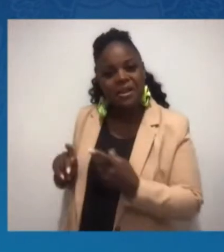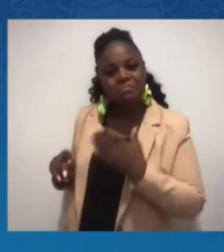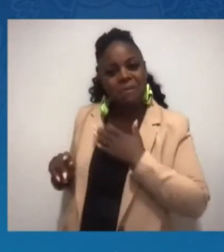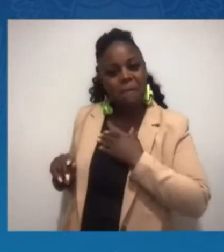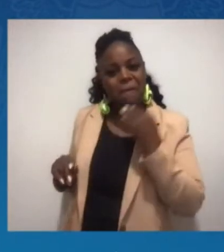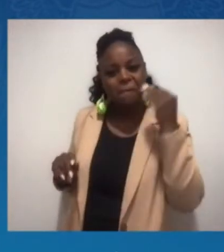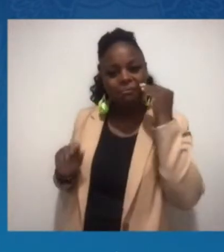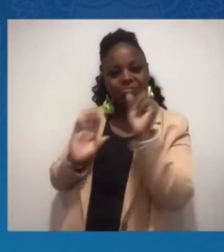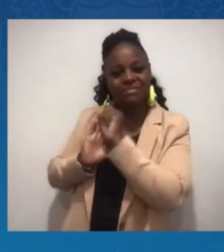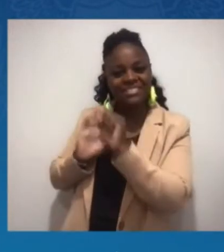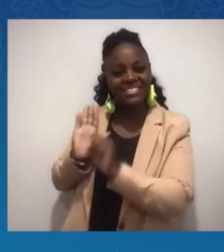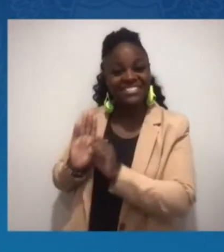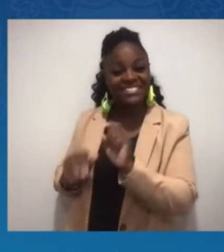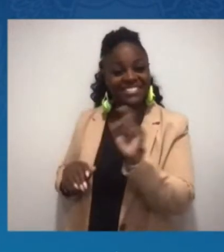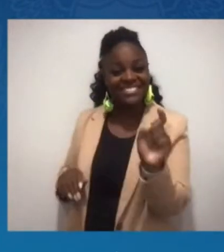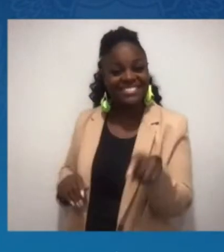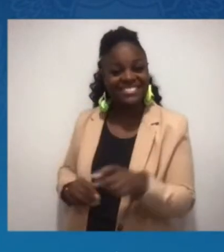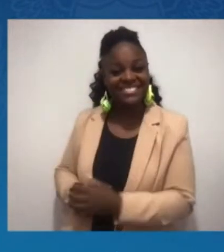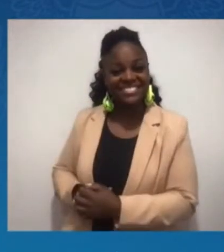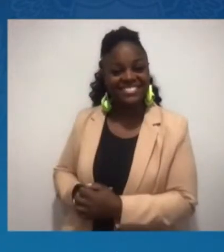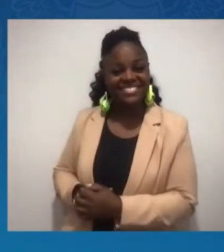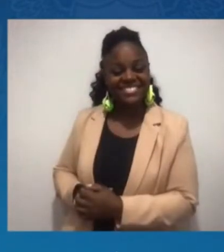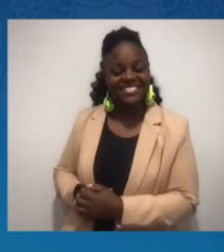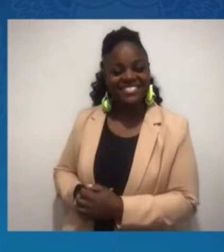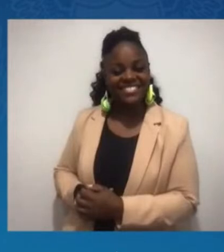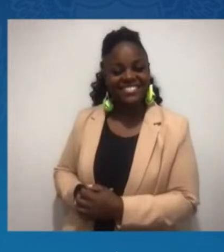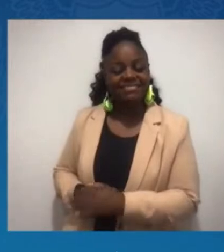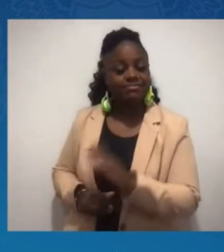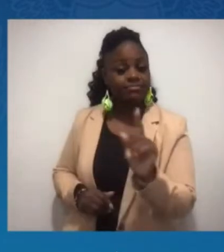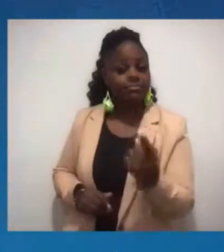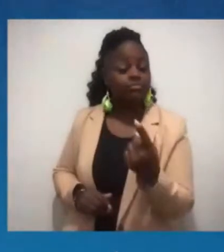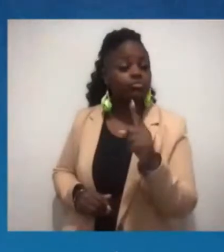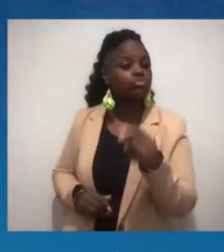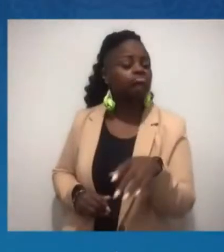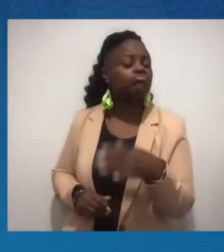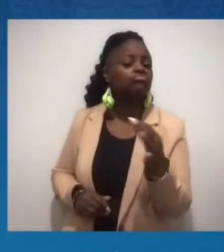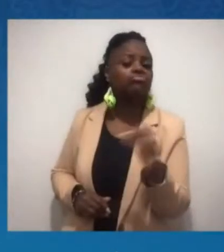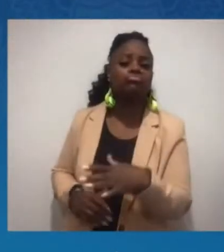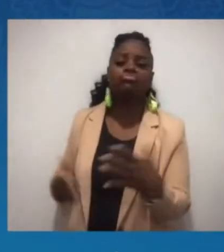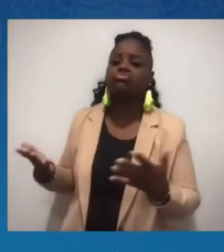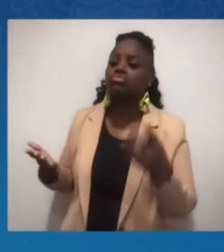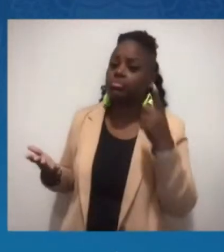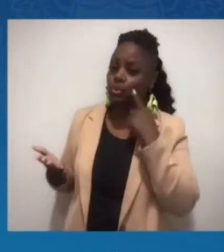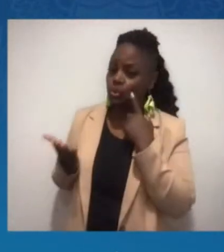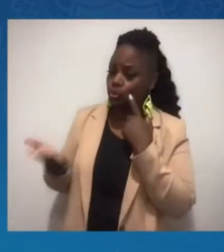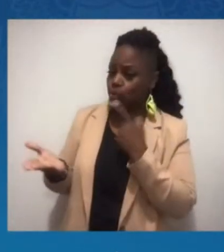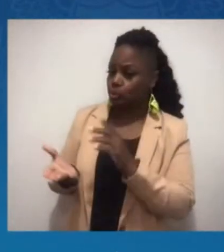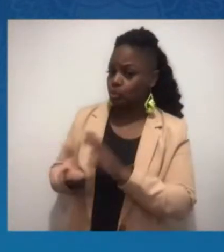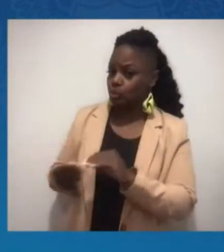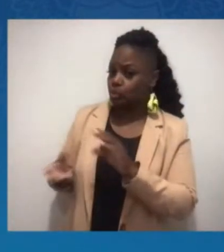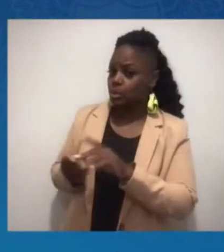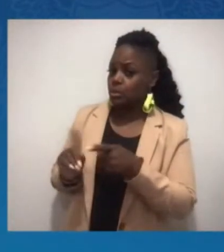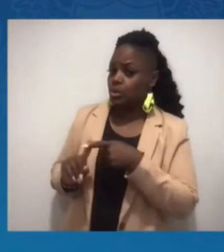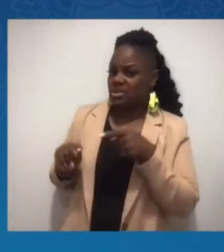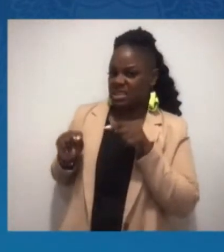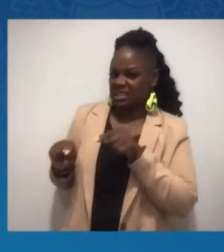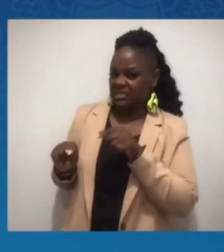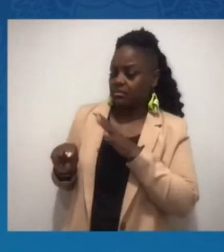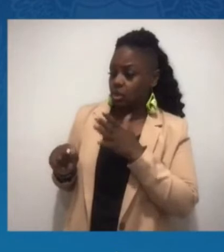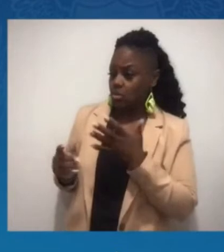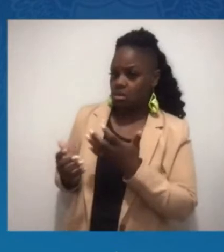with an opening question. And I've heard you talk about this a lot, but I think these folks would love to hear you talk about this. This is such